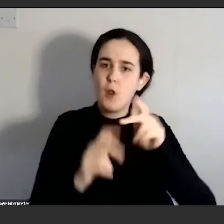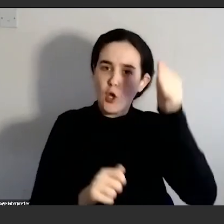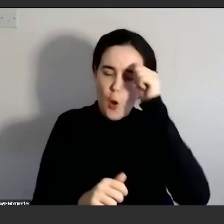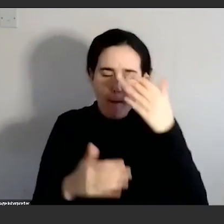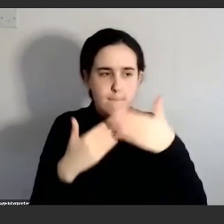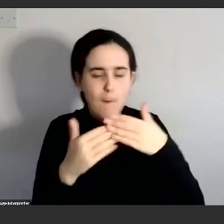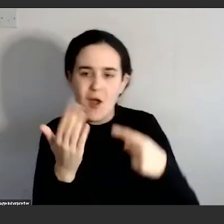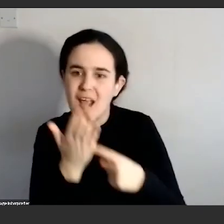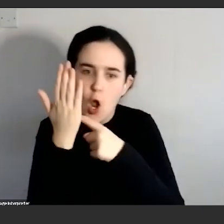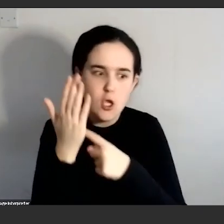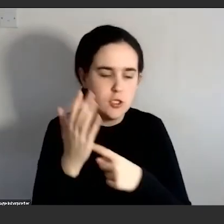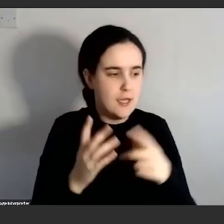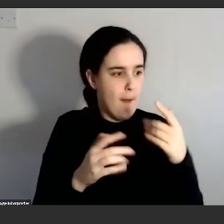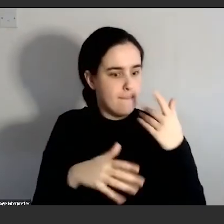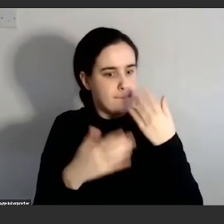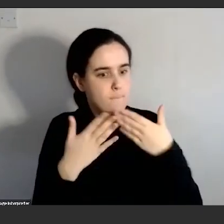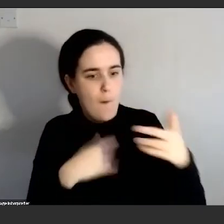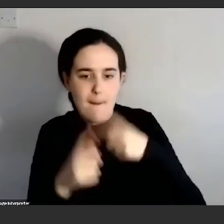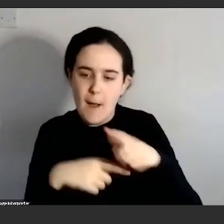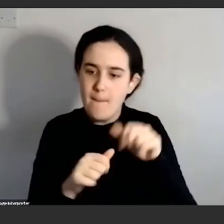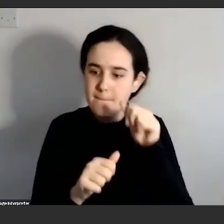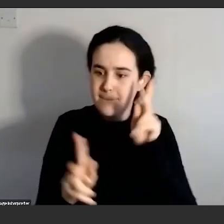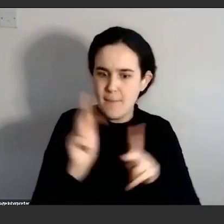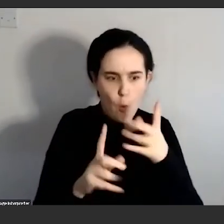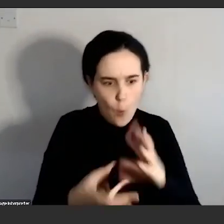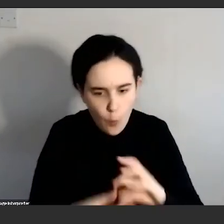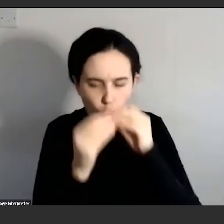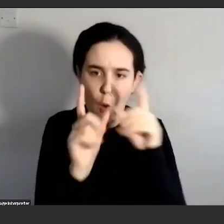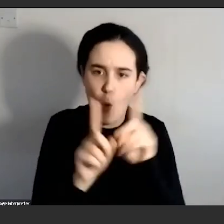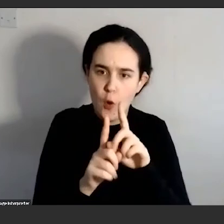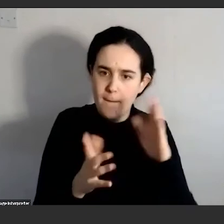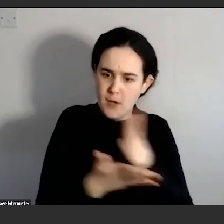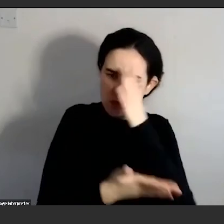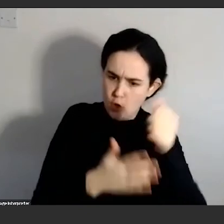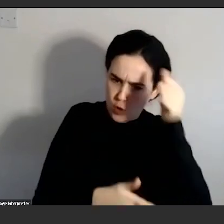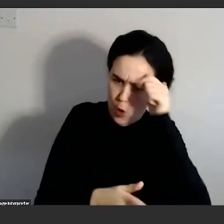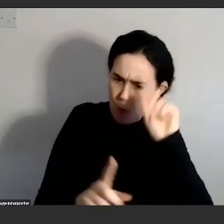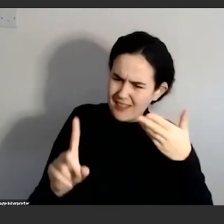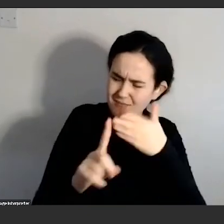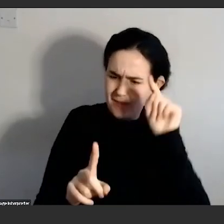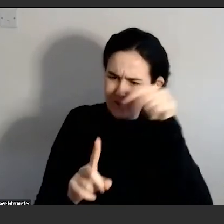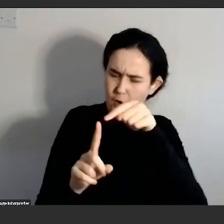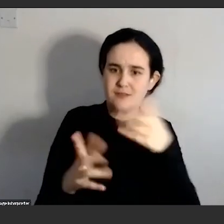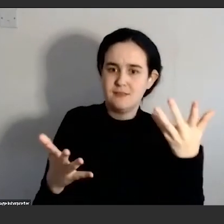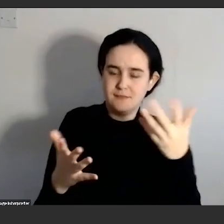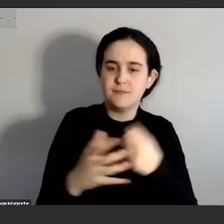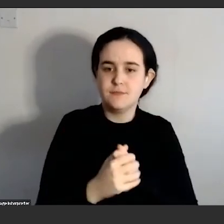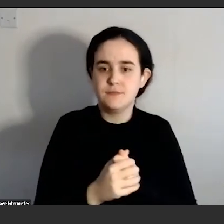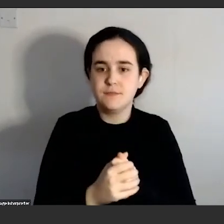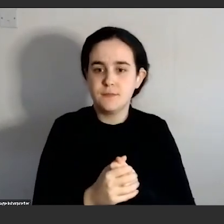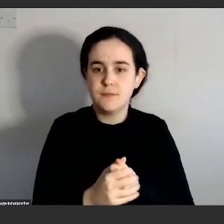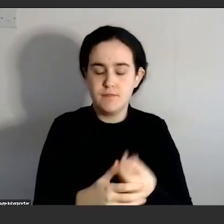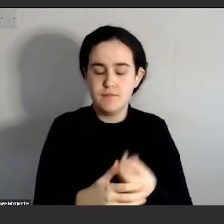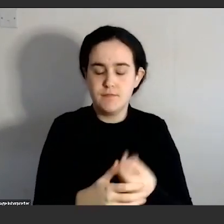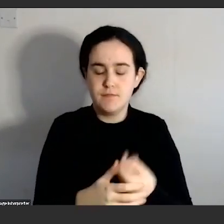and awareness, we want to get more knowledge out there on accessibility because it's right there. But then we've got to up the bar. We've got to